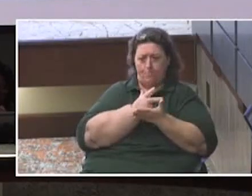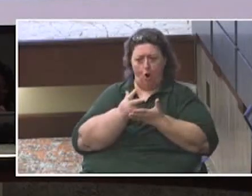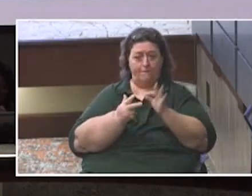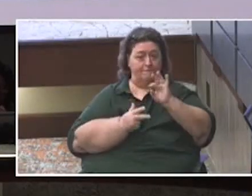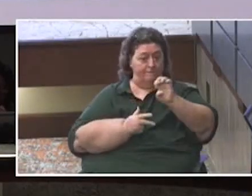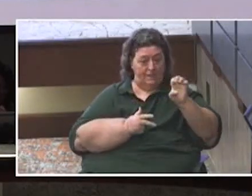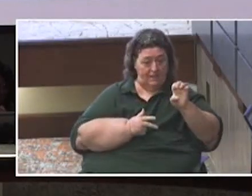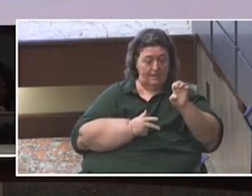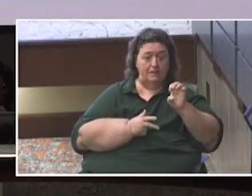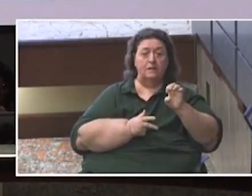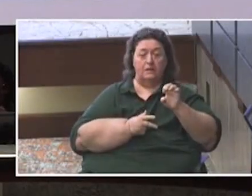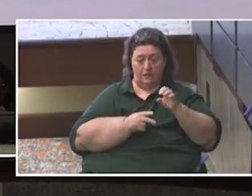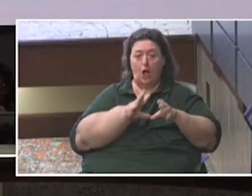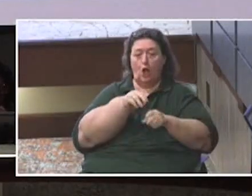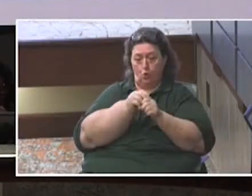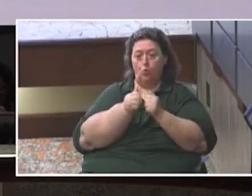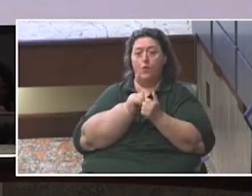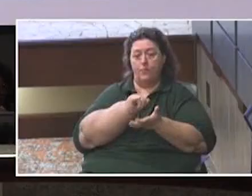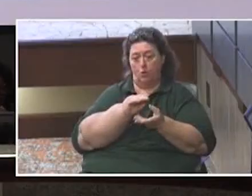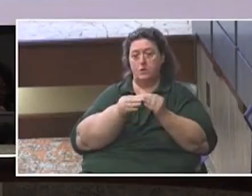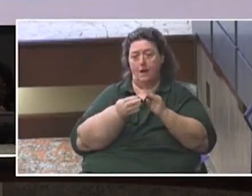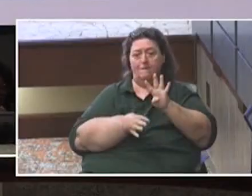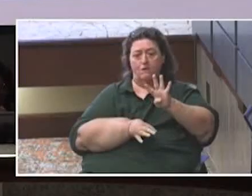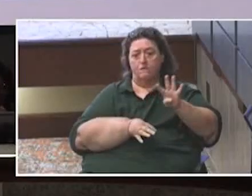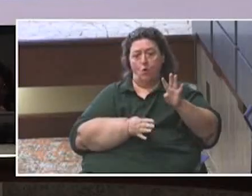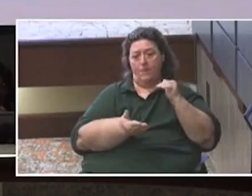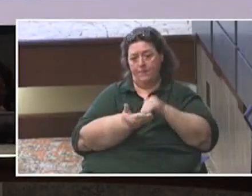fees are embedded in these numbers. So we have